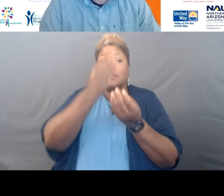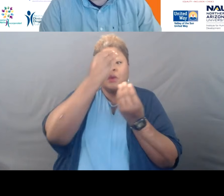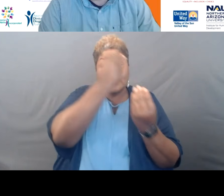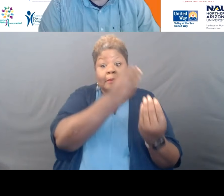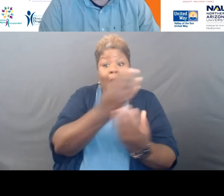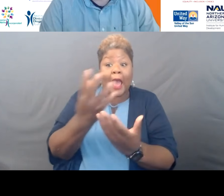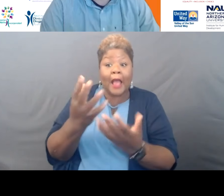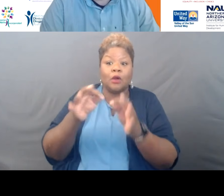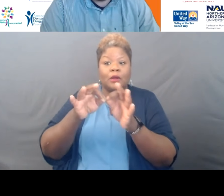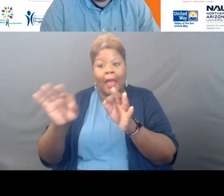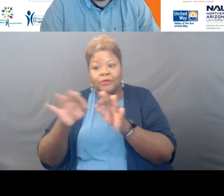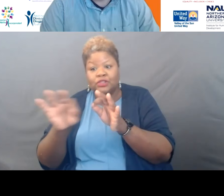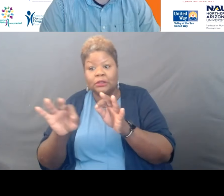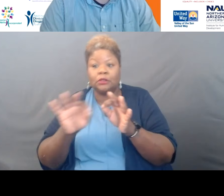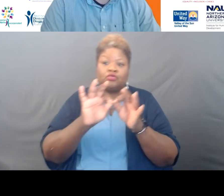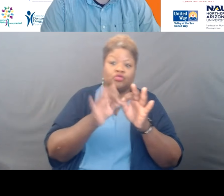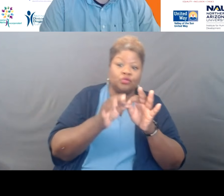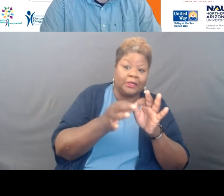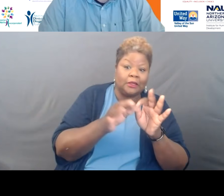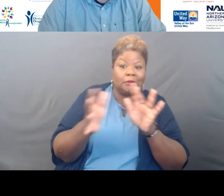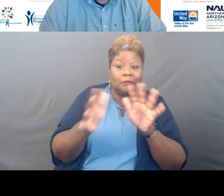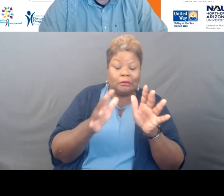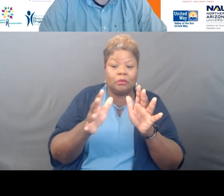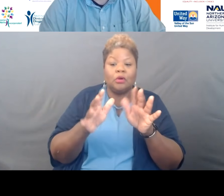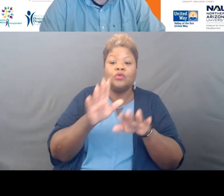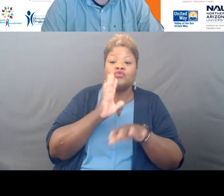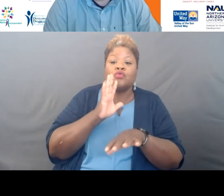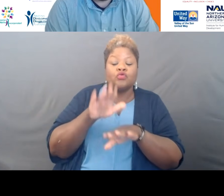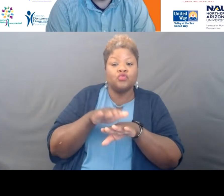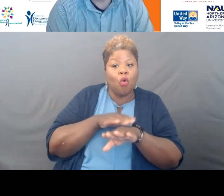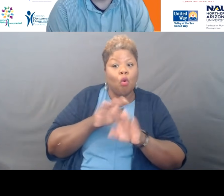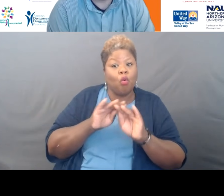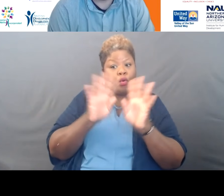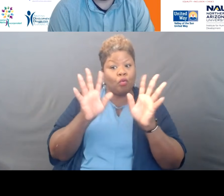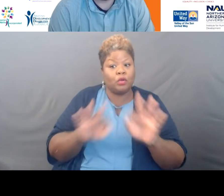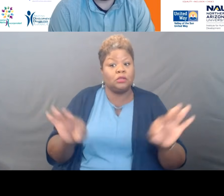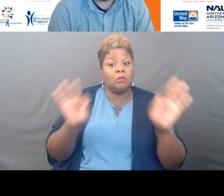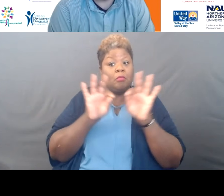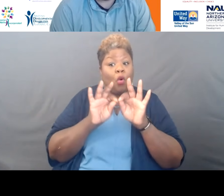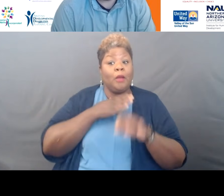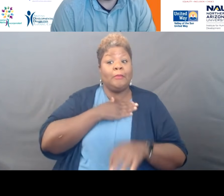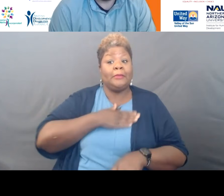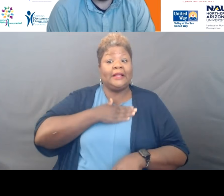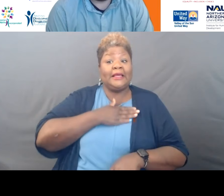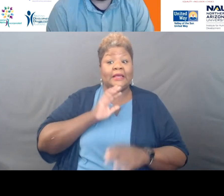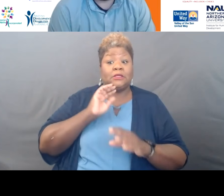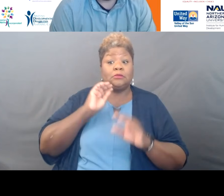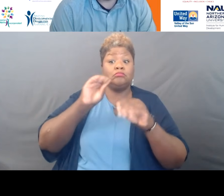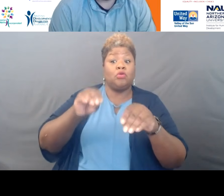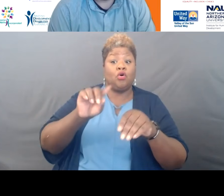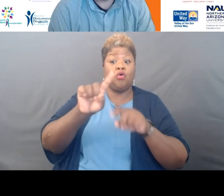this captioning and ASL interpreting, speaking slow is important, and please speak up in the chat